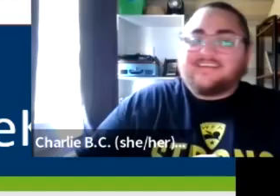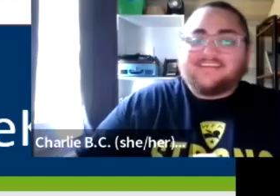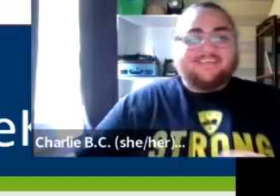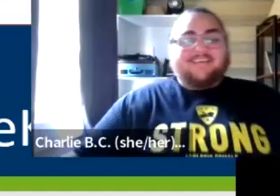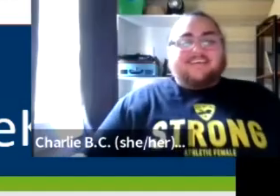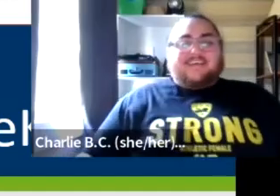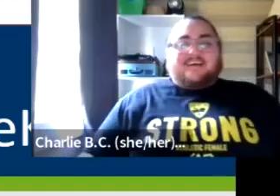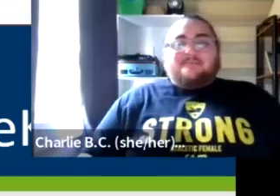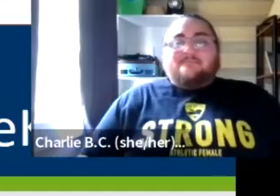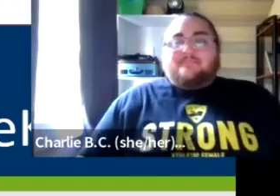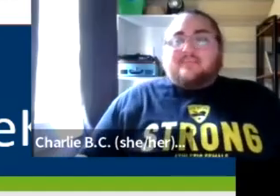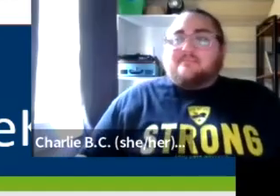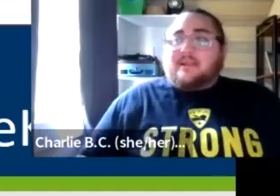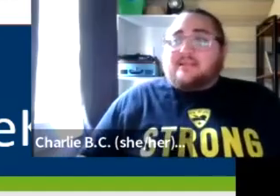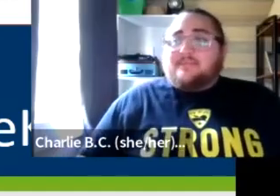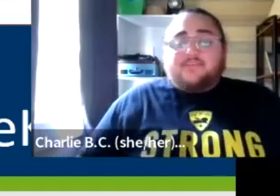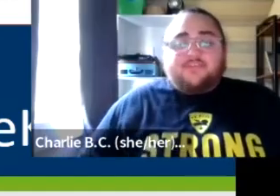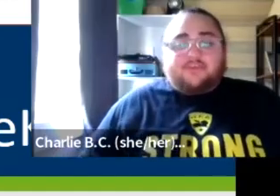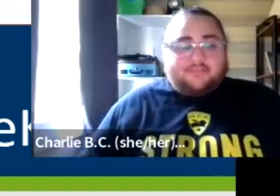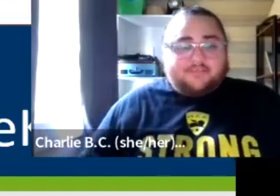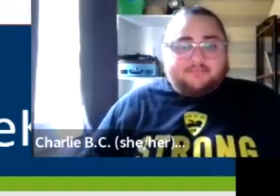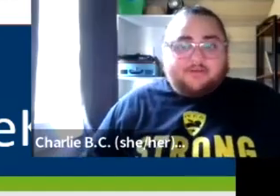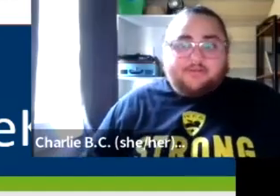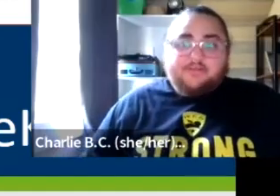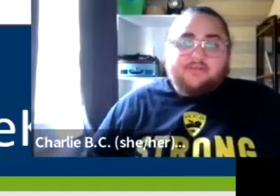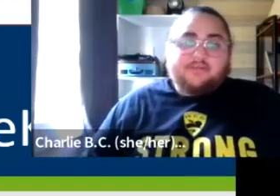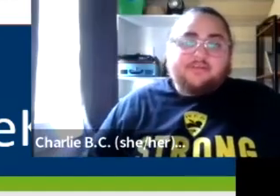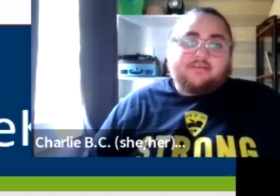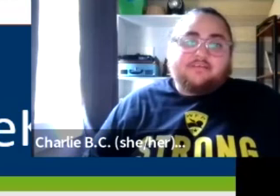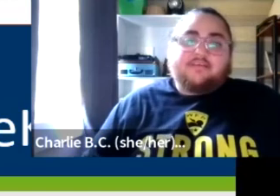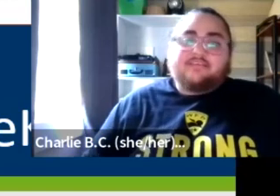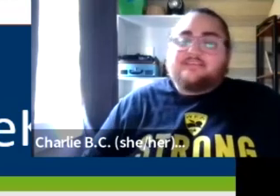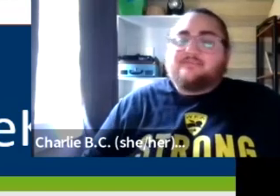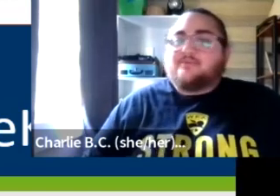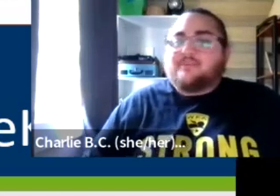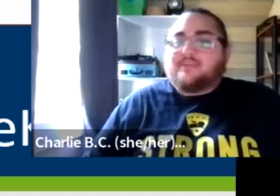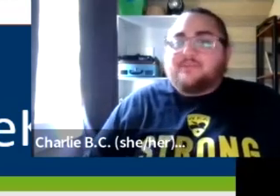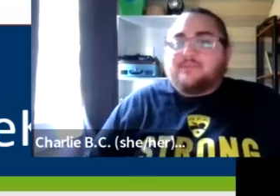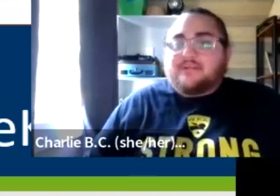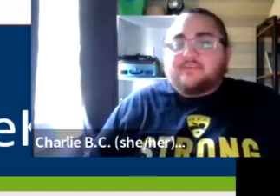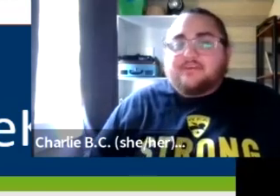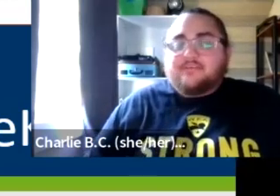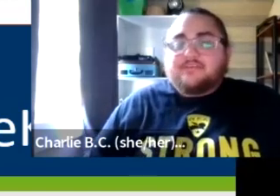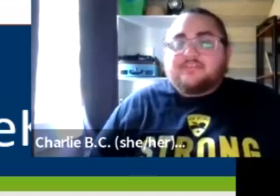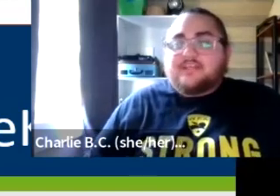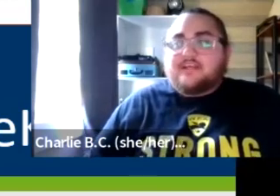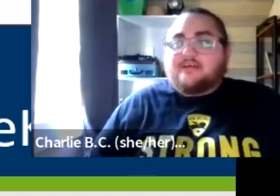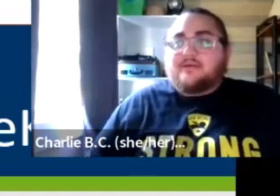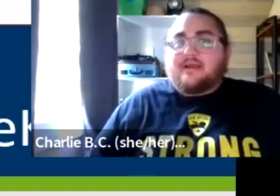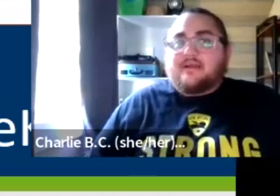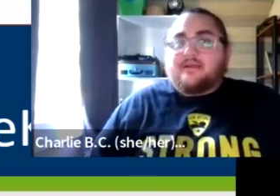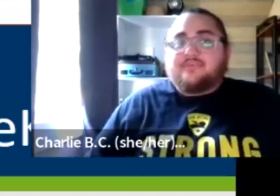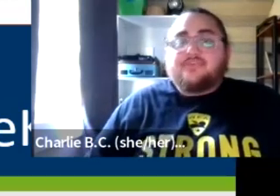Thanks, Courtney. My name is Charlie Barba Cook. As I said before, I'm the Deputy Director of